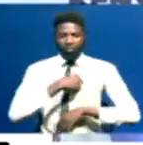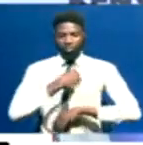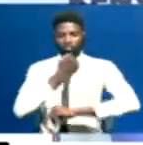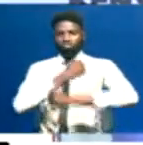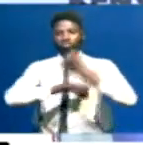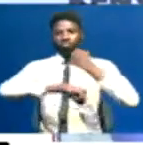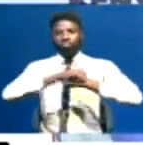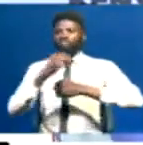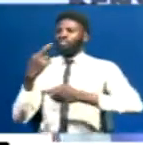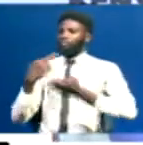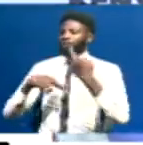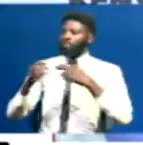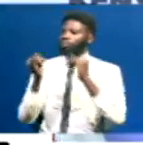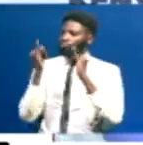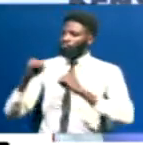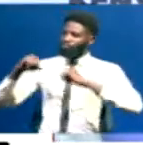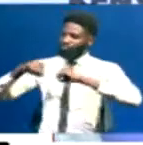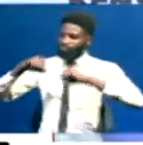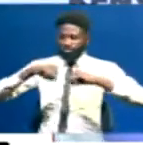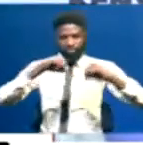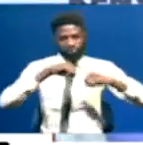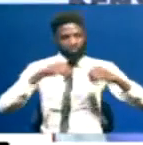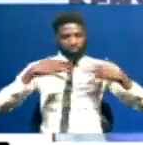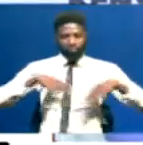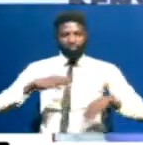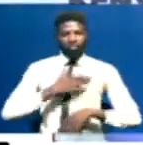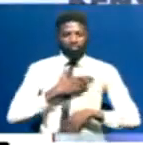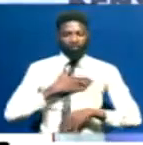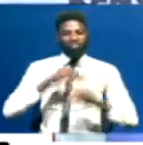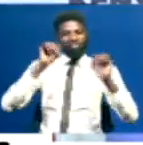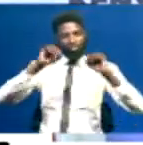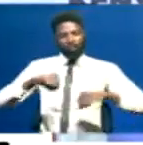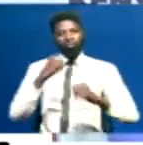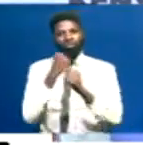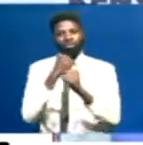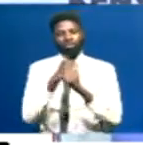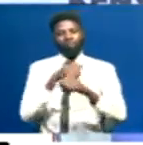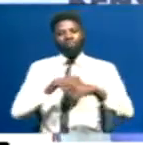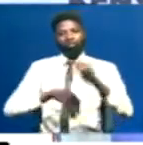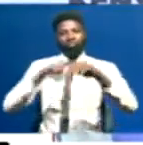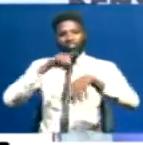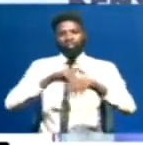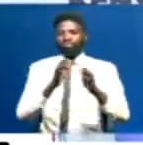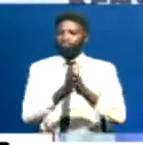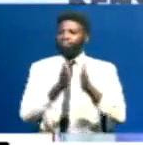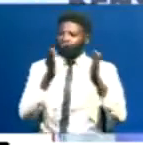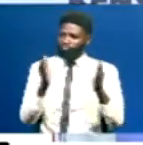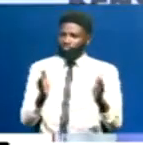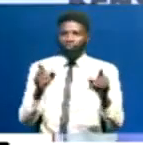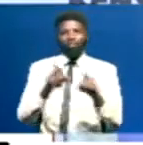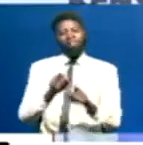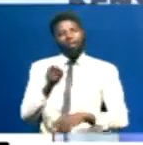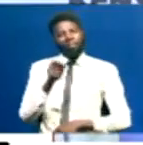new agreements so that our people are able to work within the timelines, they're able to be paid better